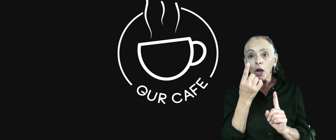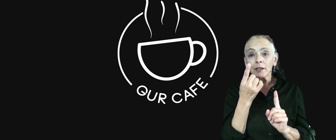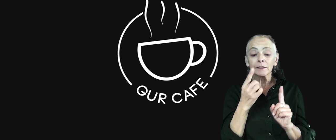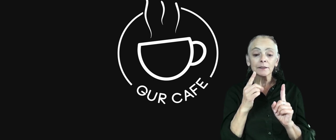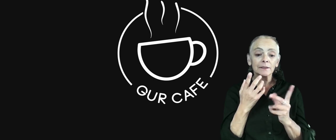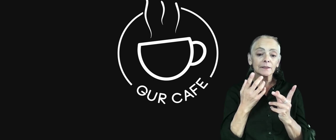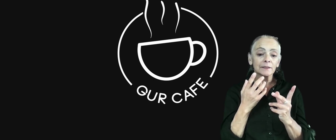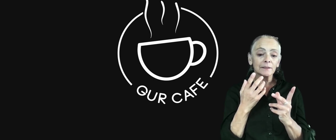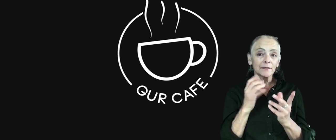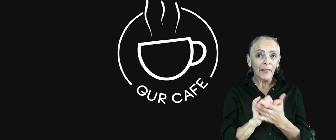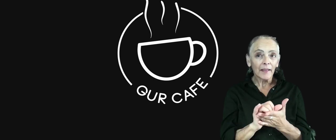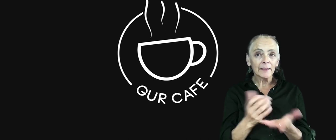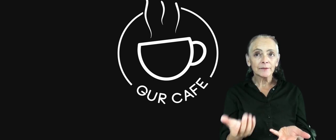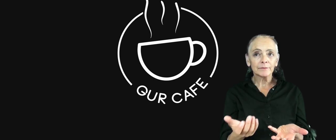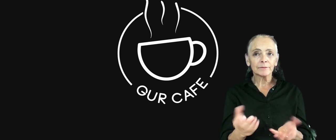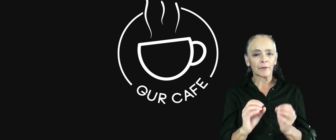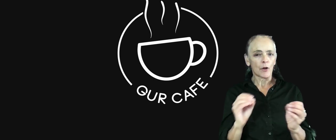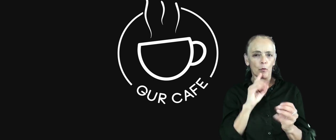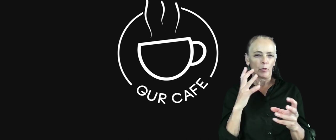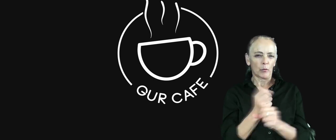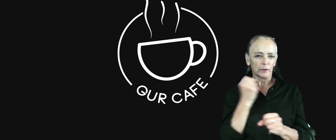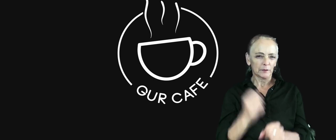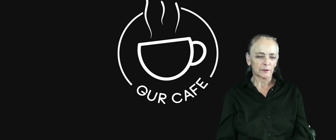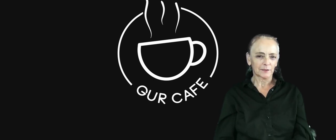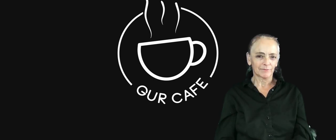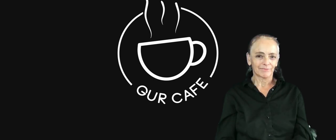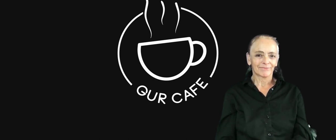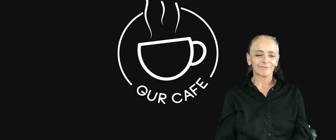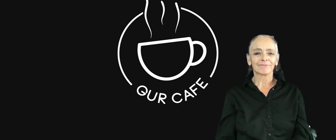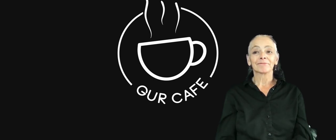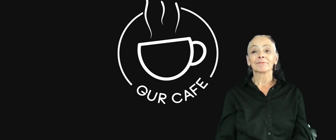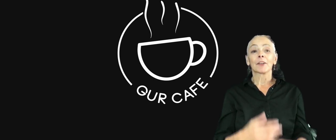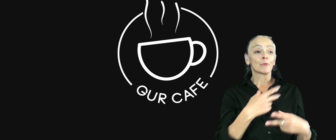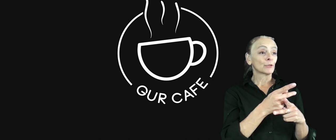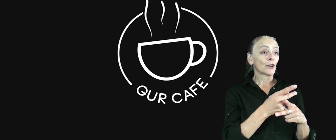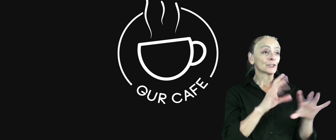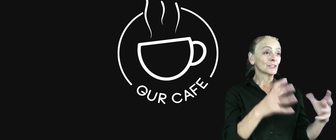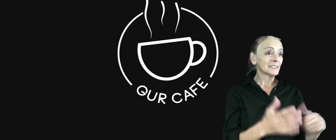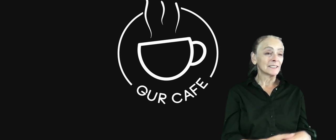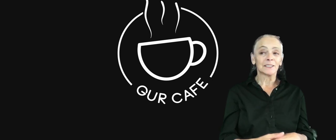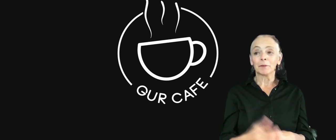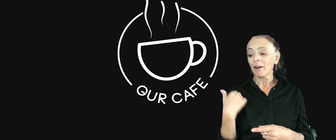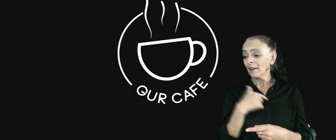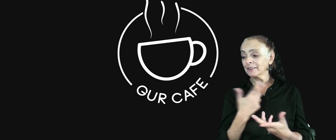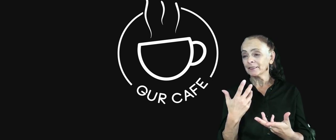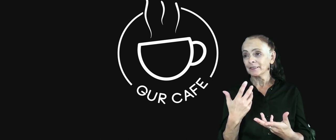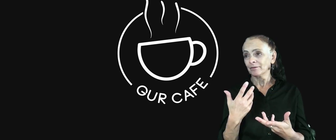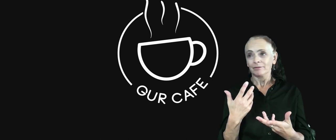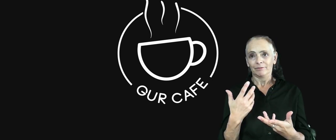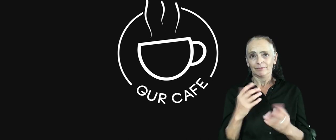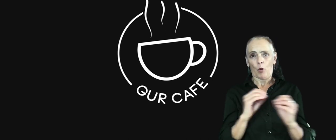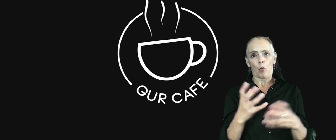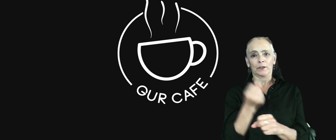I think no one's a winner at the end of the day. I mean, neither the production and neither us, because I